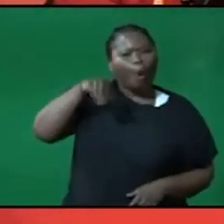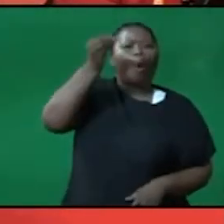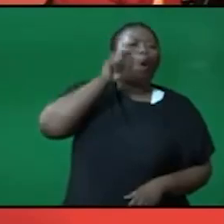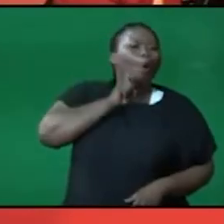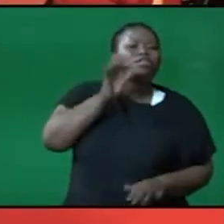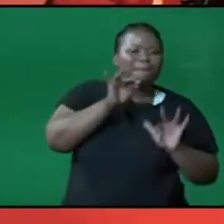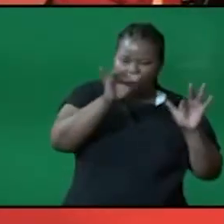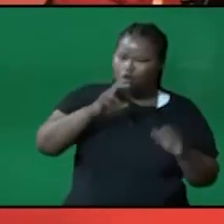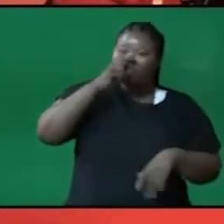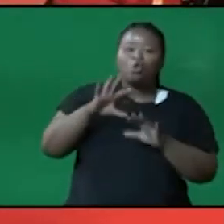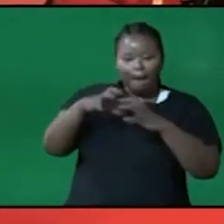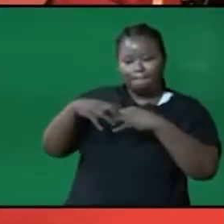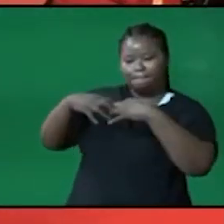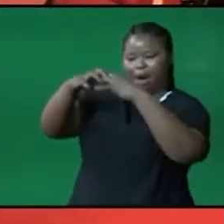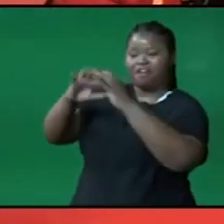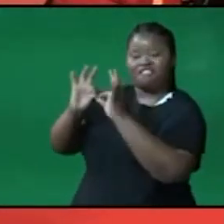Lidie malapa.